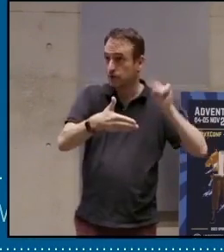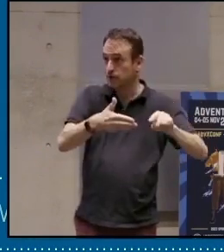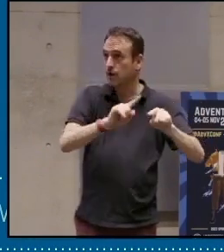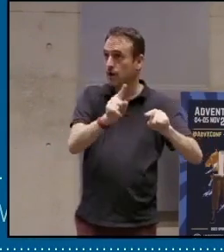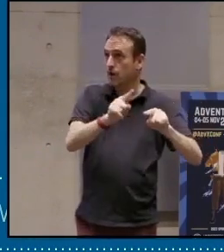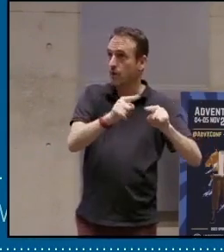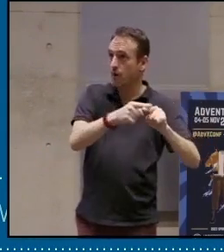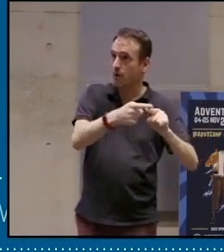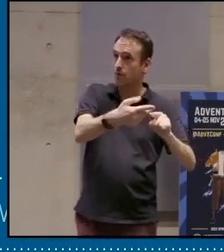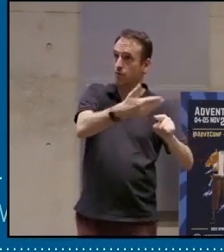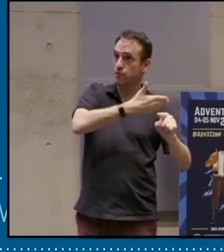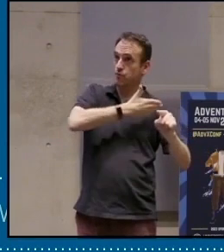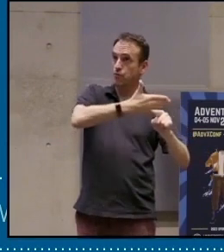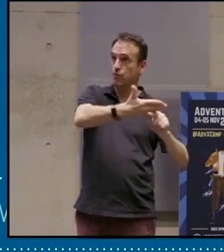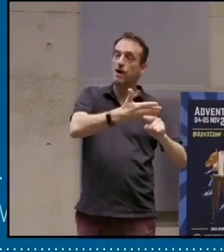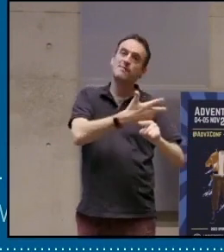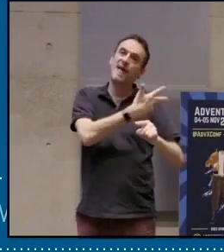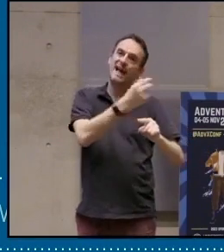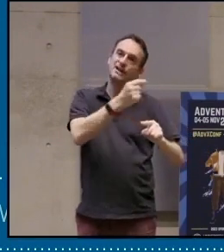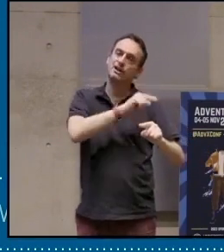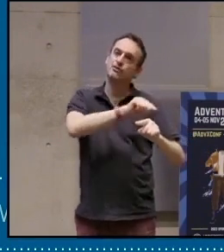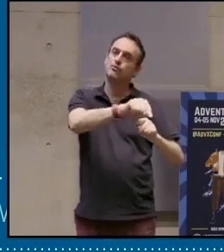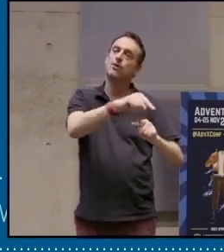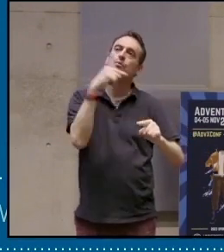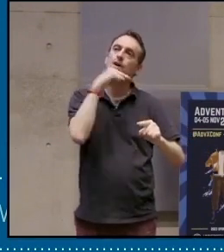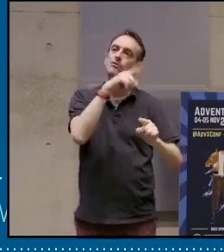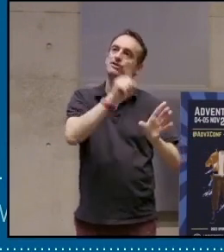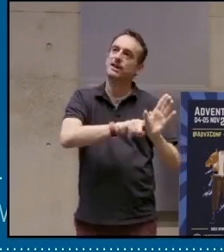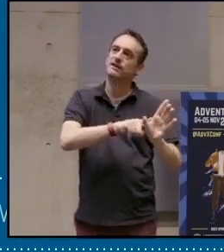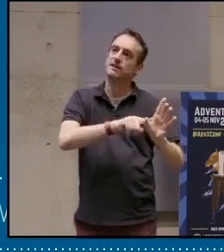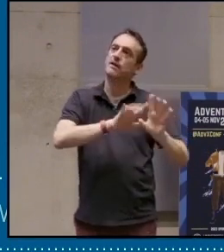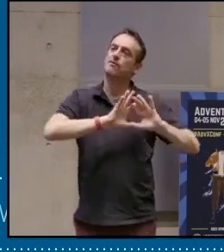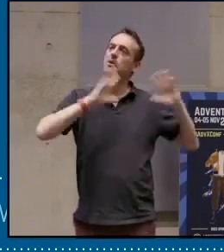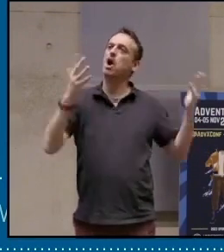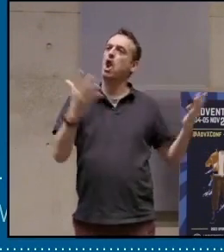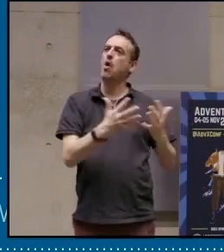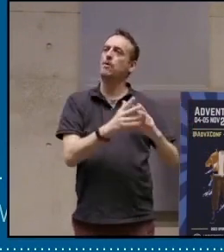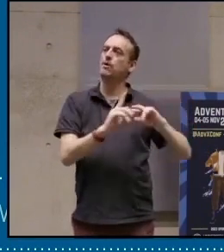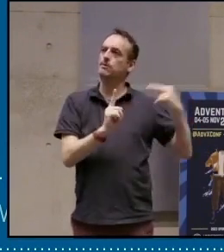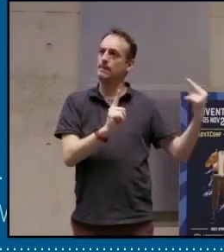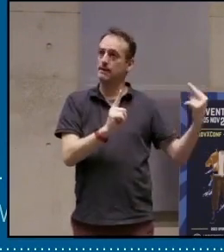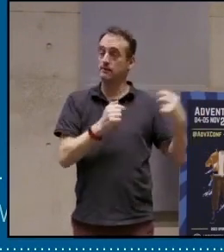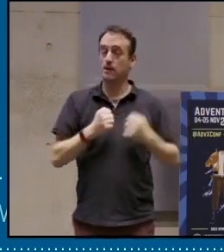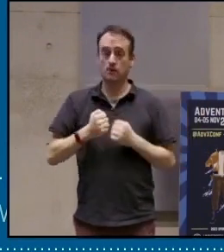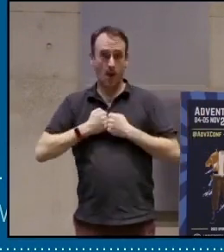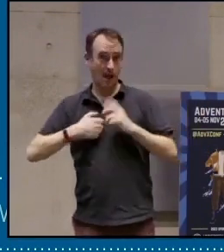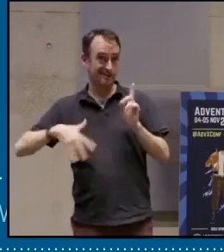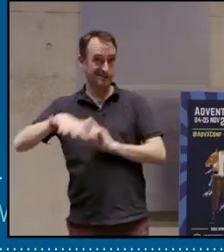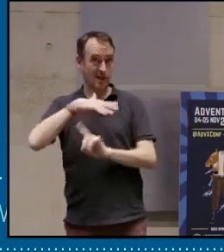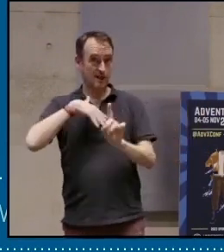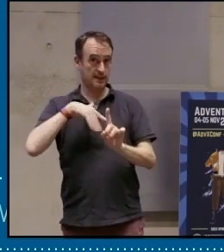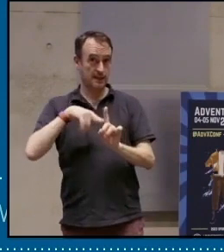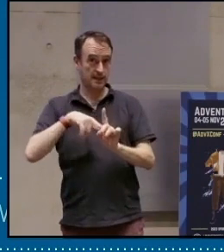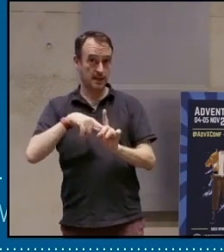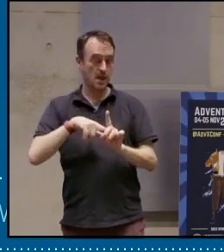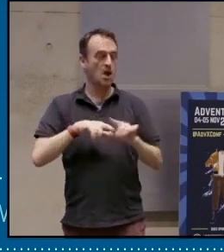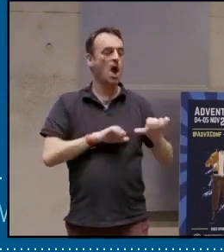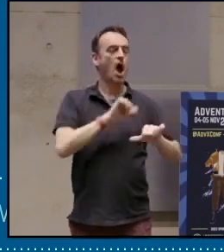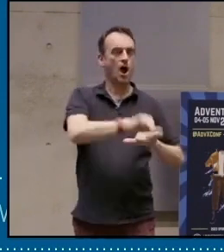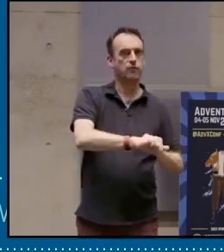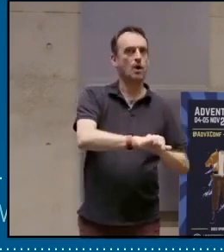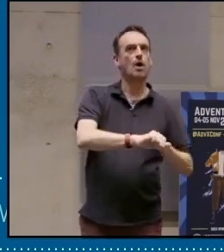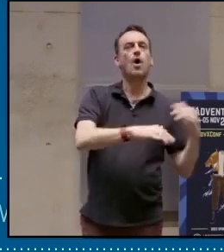remember the last 80 to 100 years. From a global perspective, I'm talking about. What that means for our society is that post-World War II,